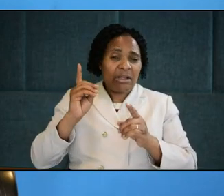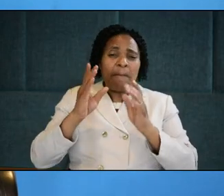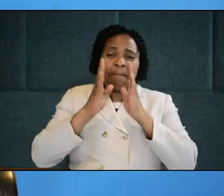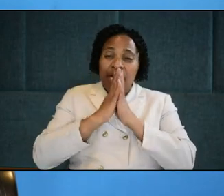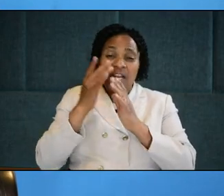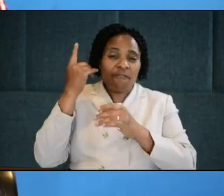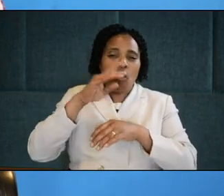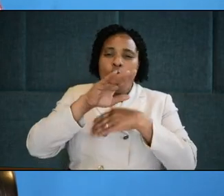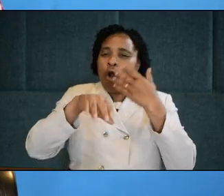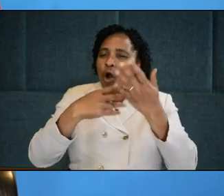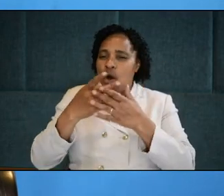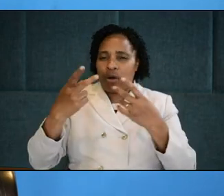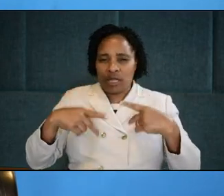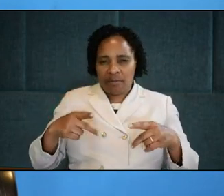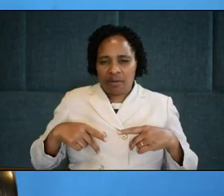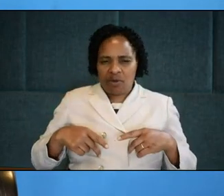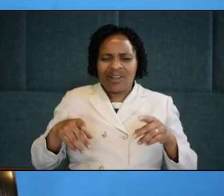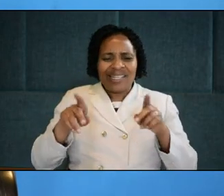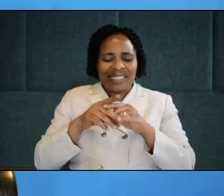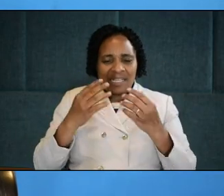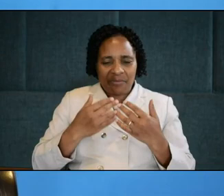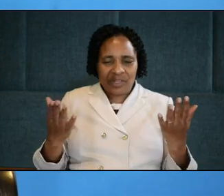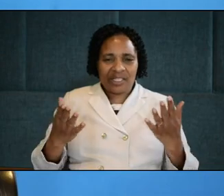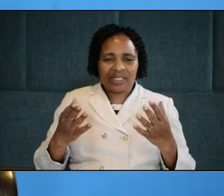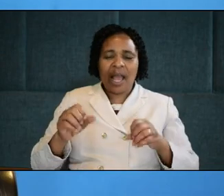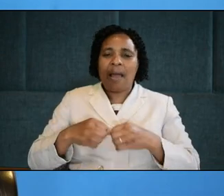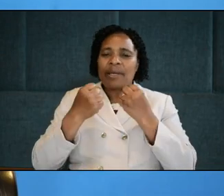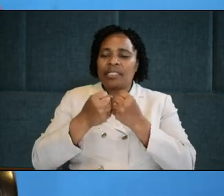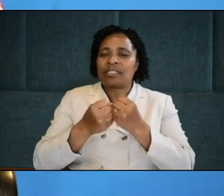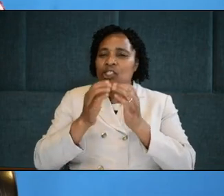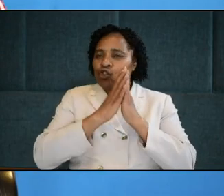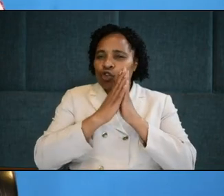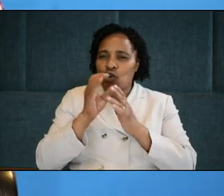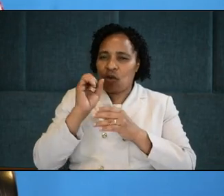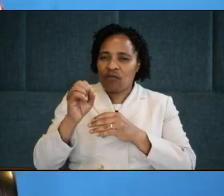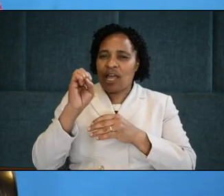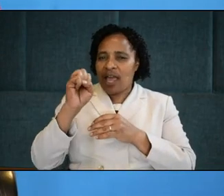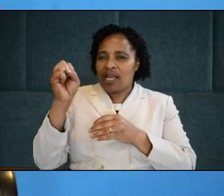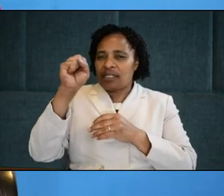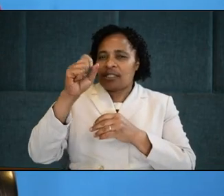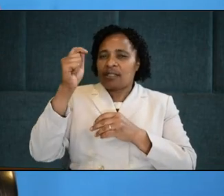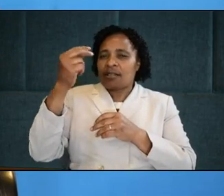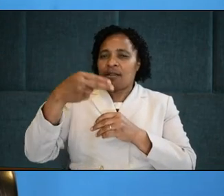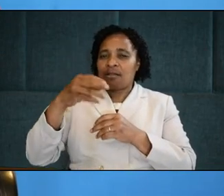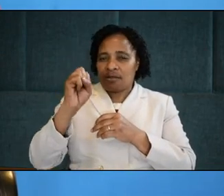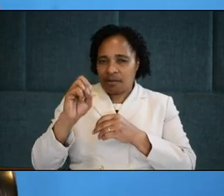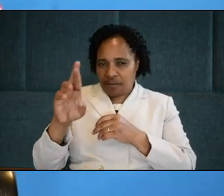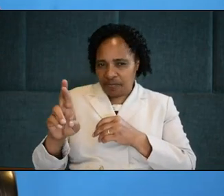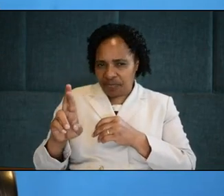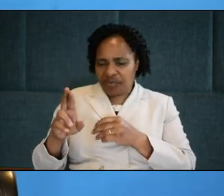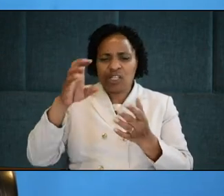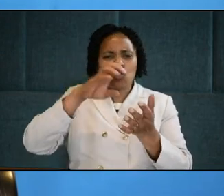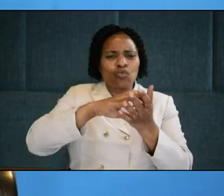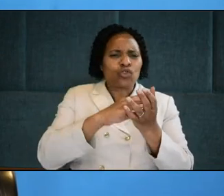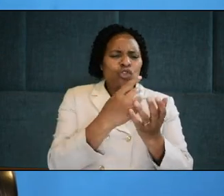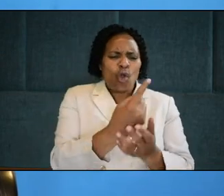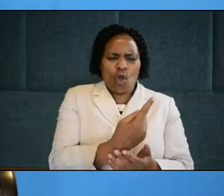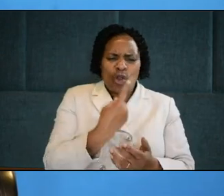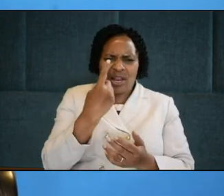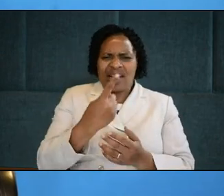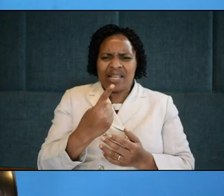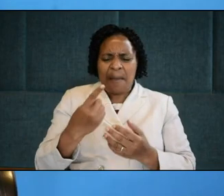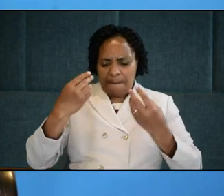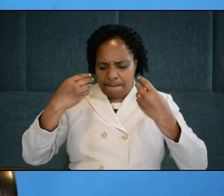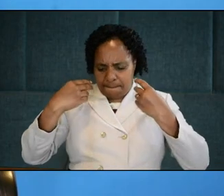people. It's the same thing that happens in the story of Esther. Esther is put in a situation where she's the only person who